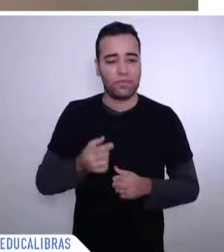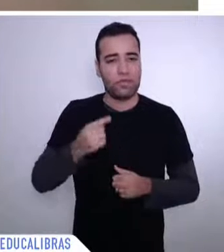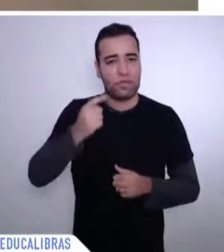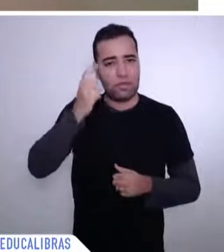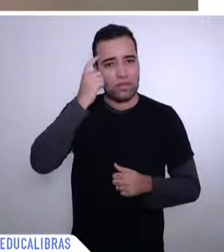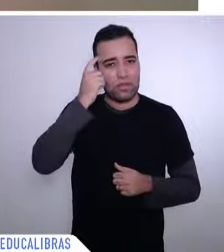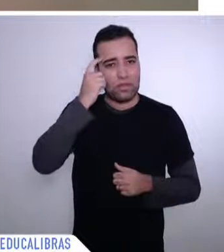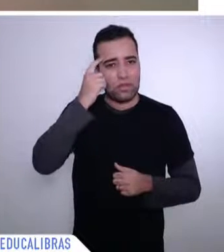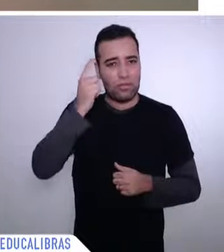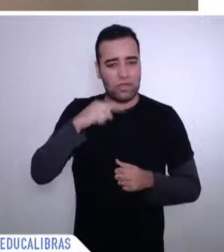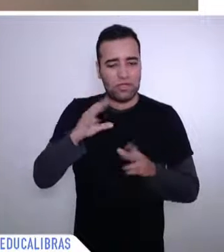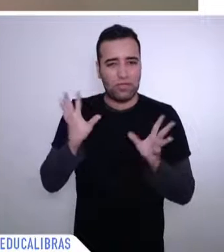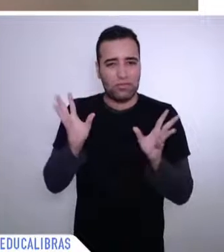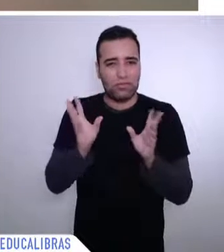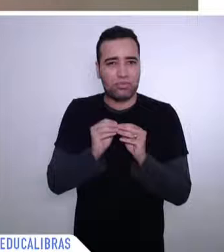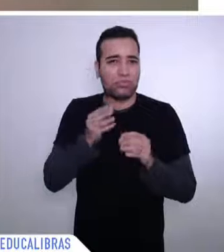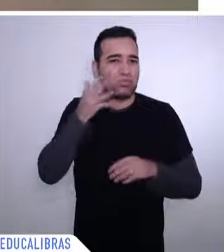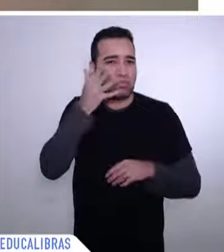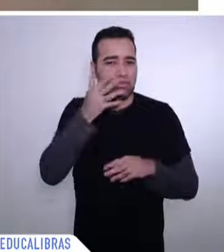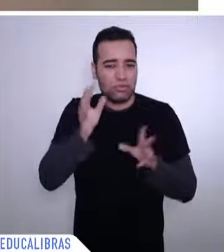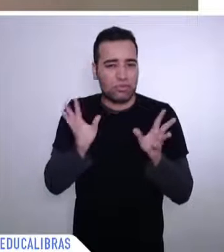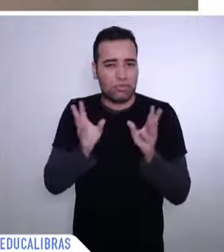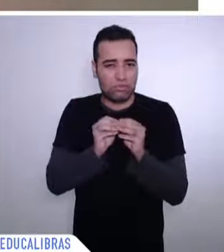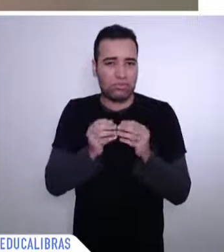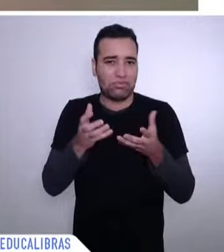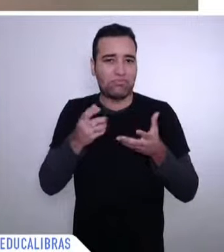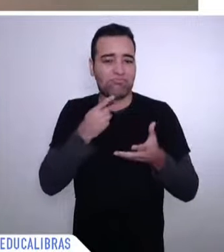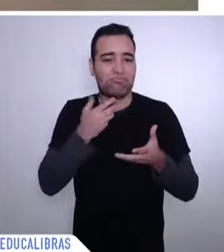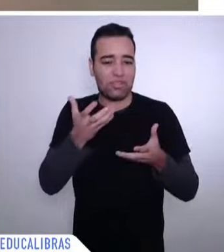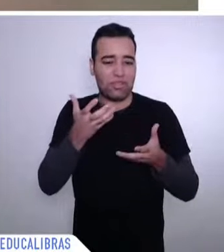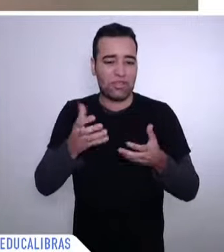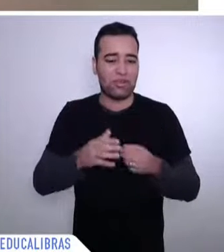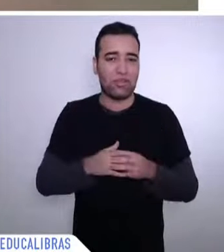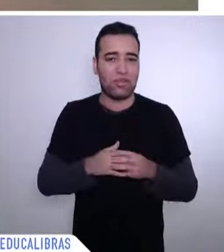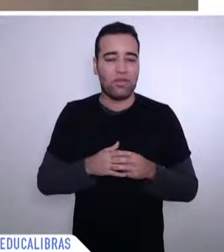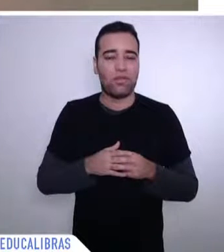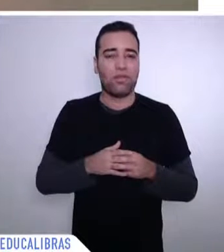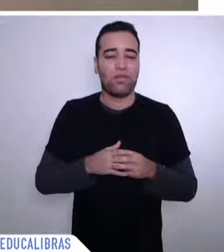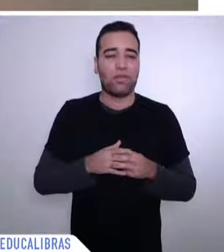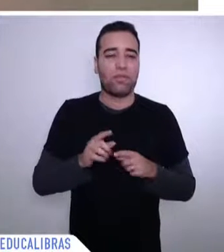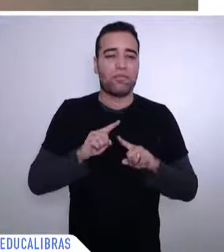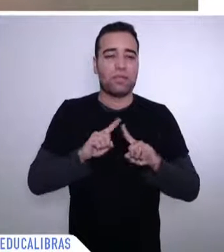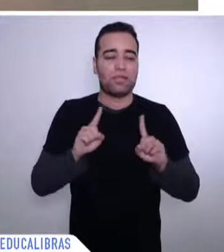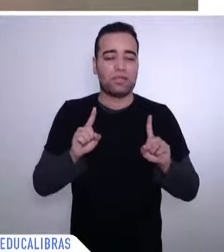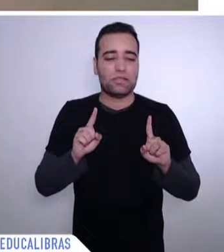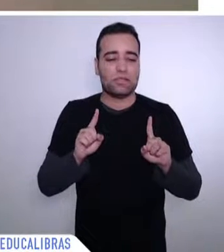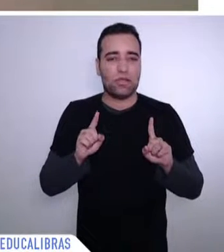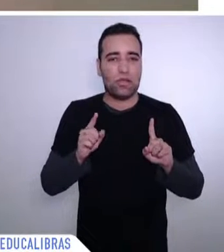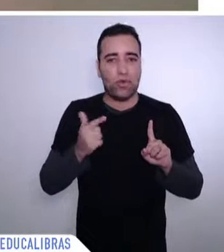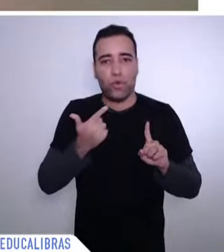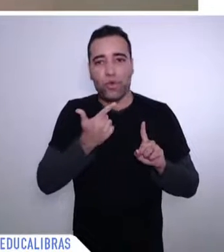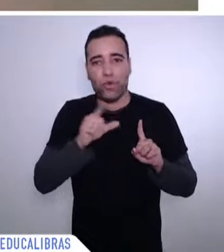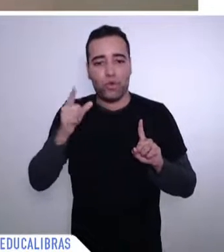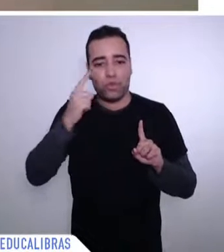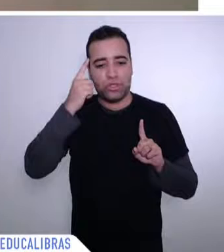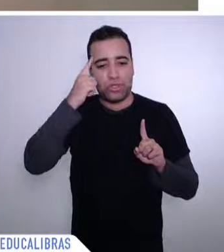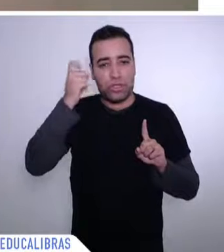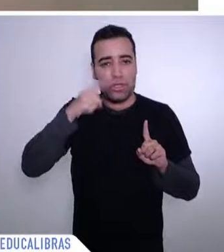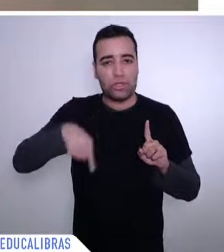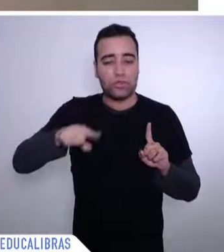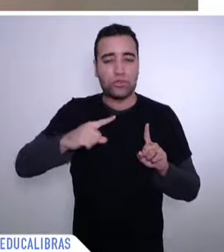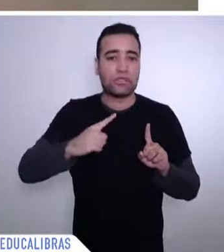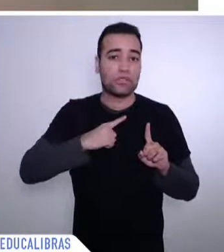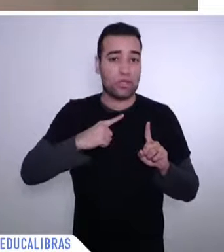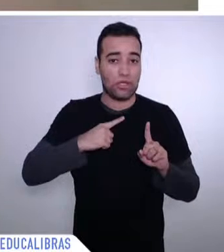at a number of during this exchange today is the importance of social